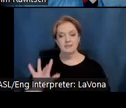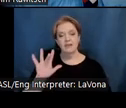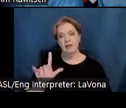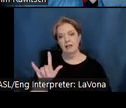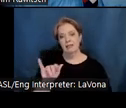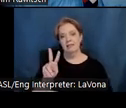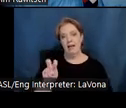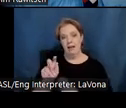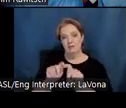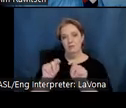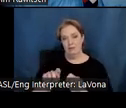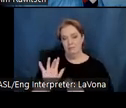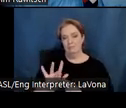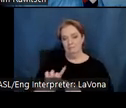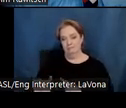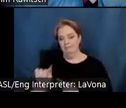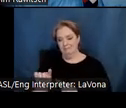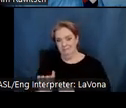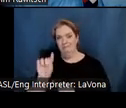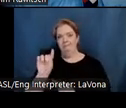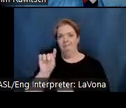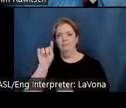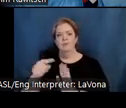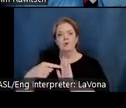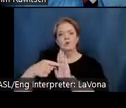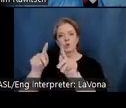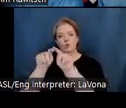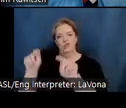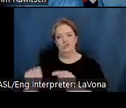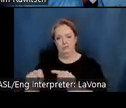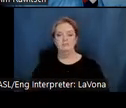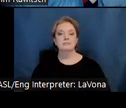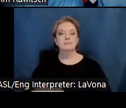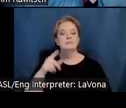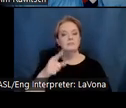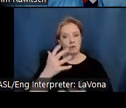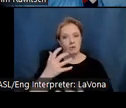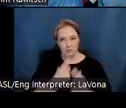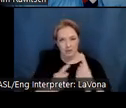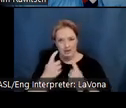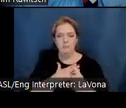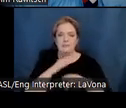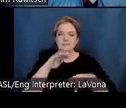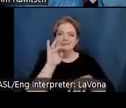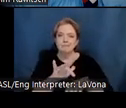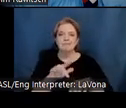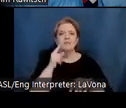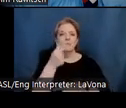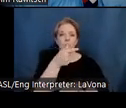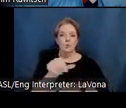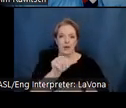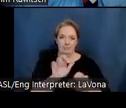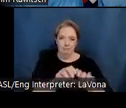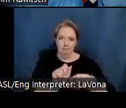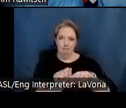subtitle. We strongly encourage your questions and ask that you send them to us via the Q&A box. At the end of this